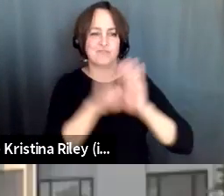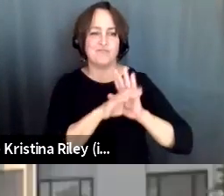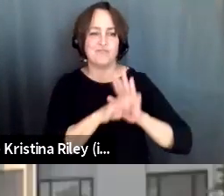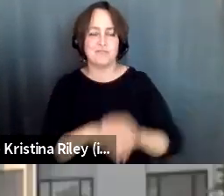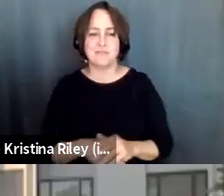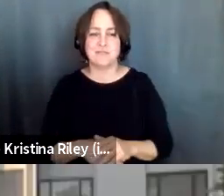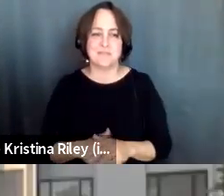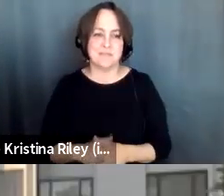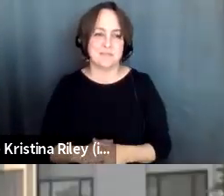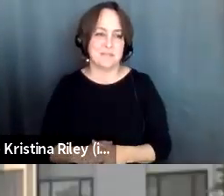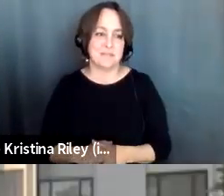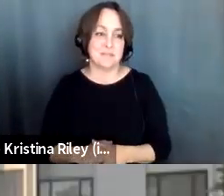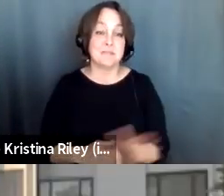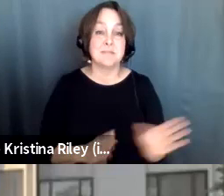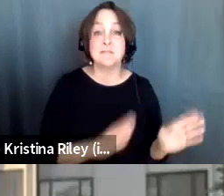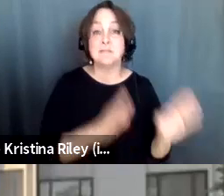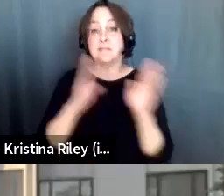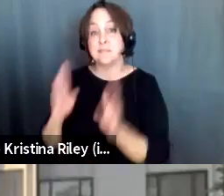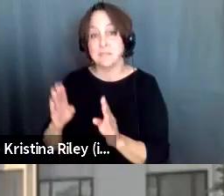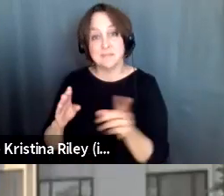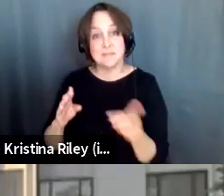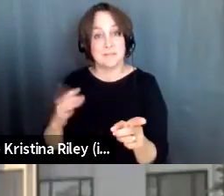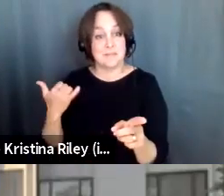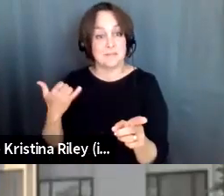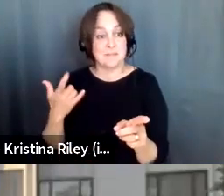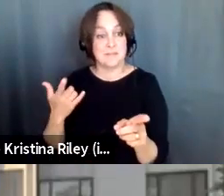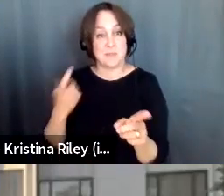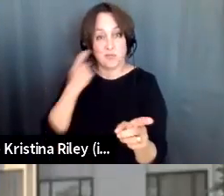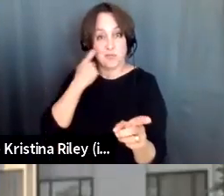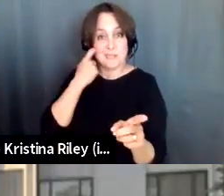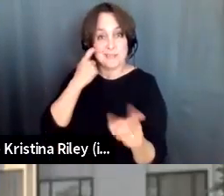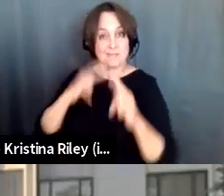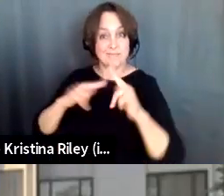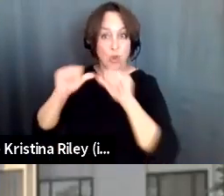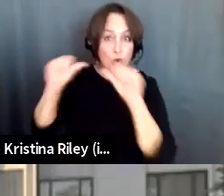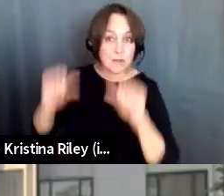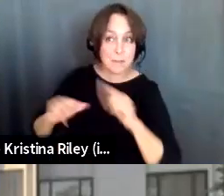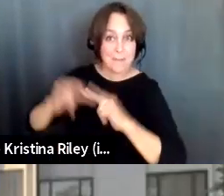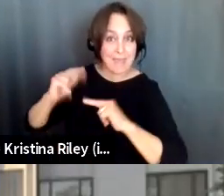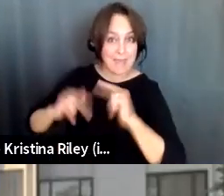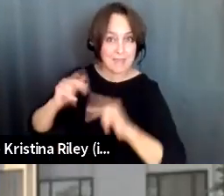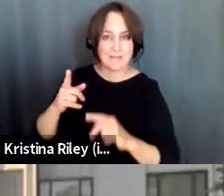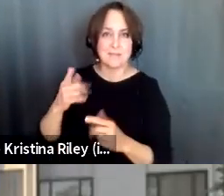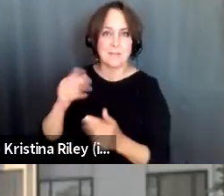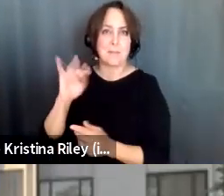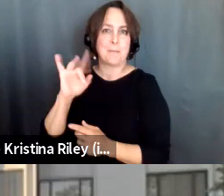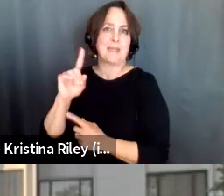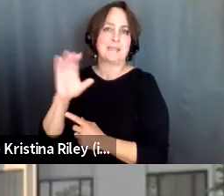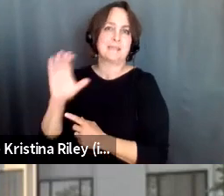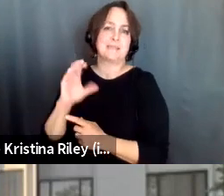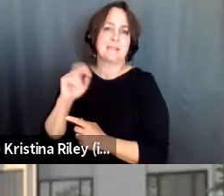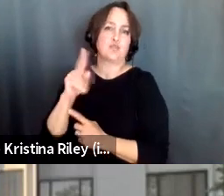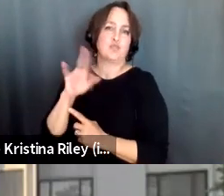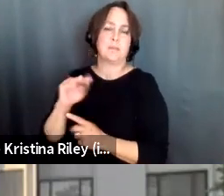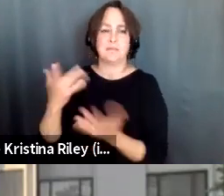please. And the more recent architecture is mid-century modern with brick architecture,